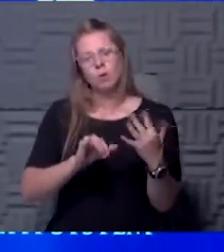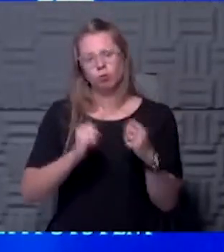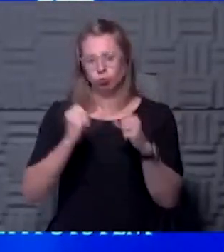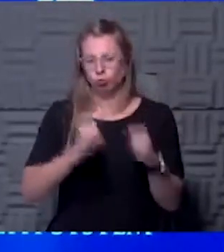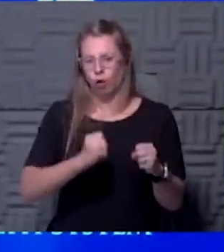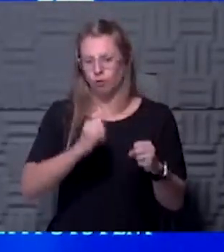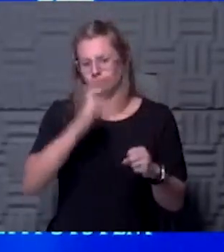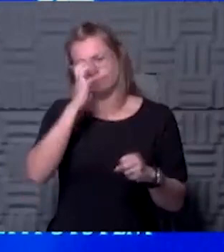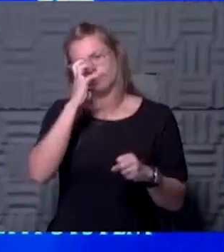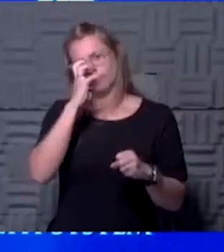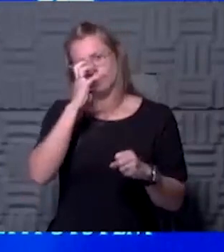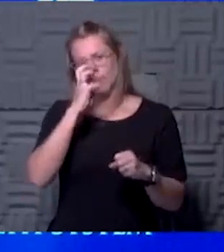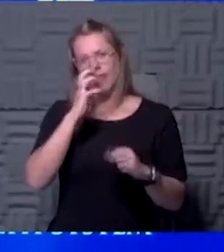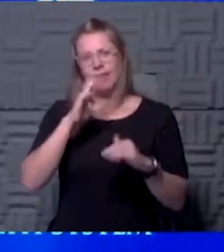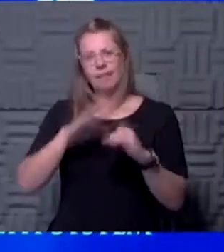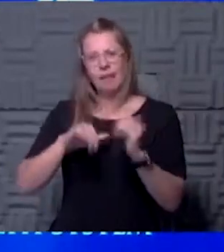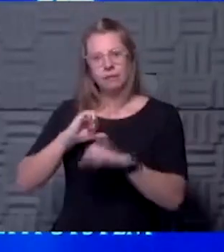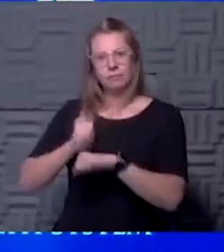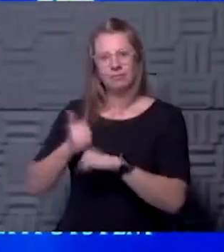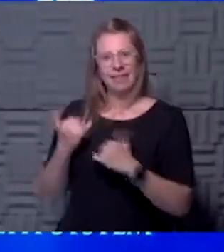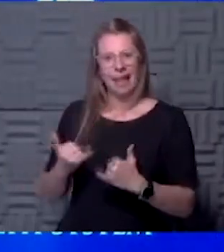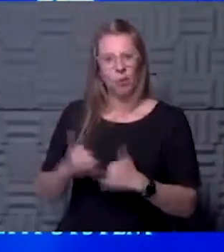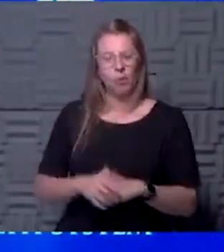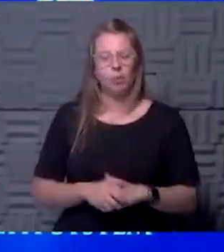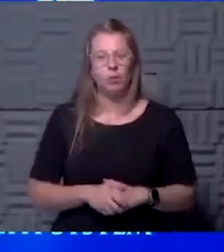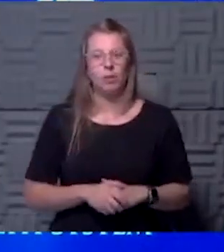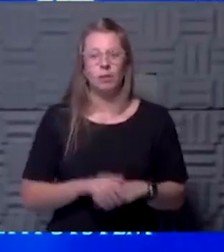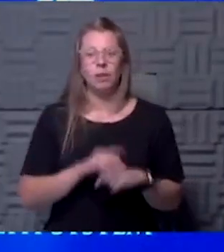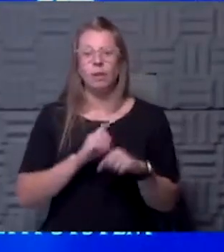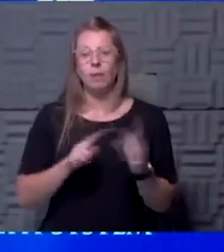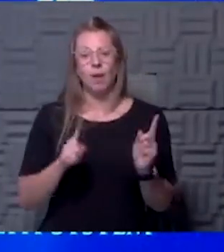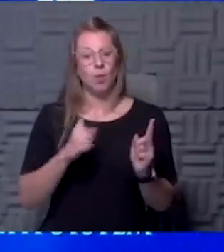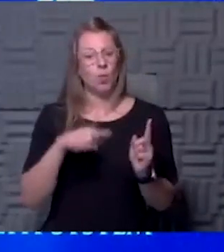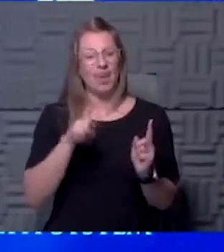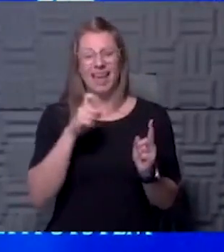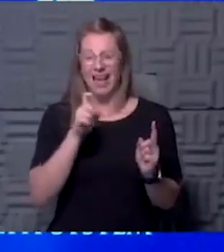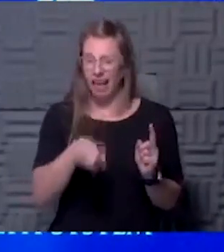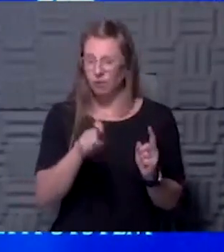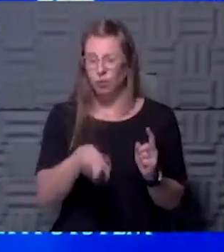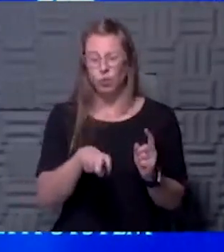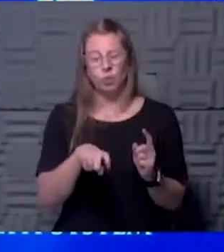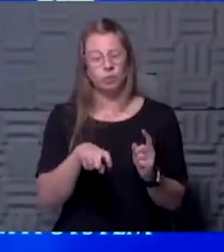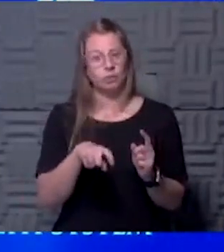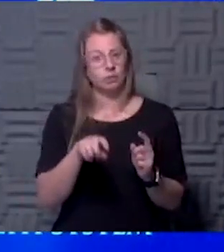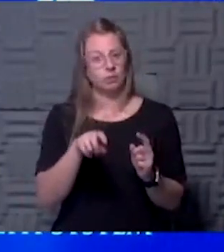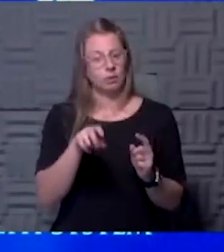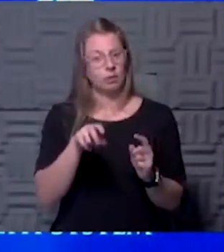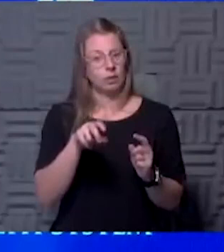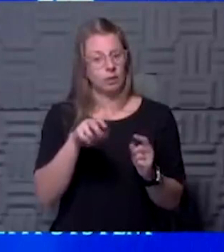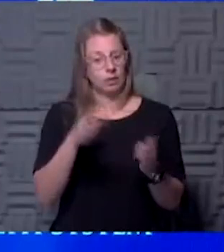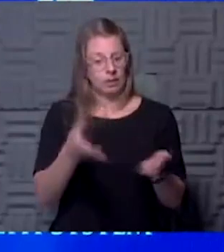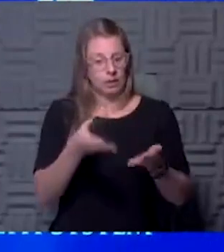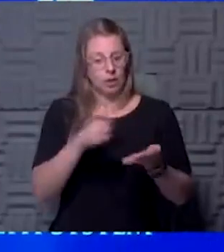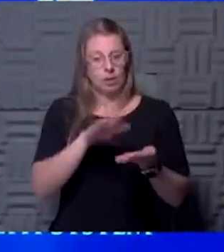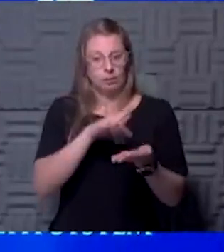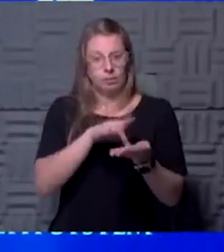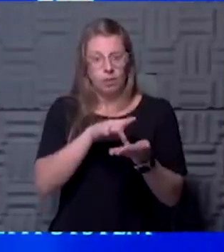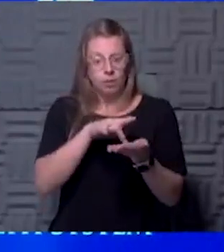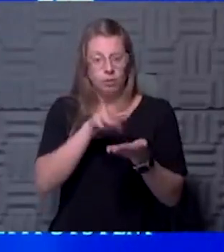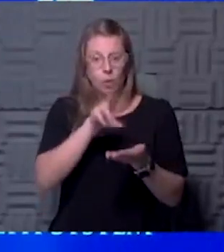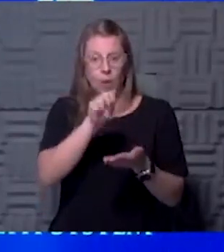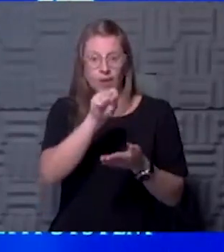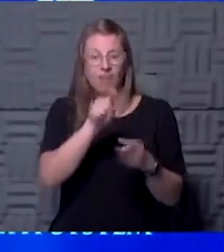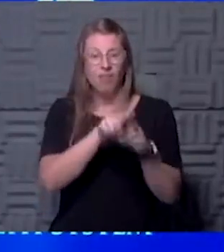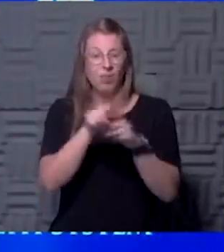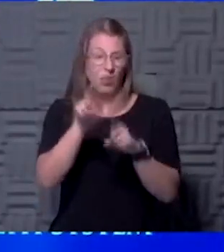stronger response than what we have now. But she's saying we have to do this throughout the heartland and really throughout the country if we're truly going to control the